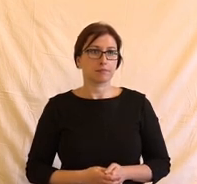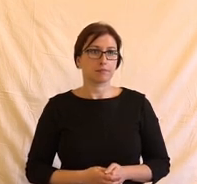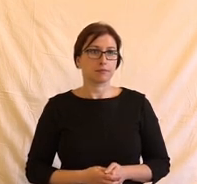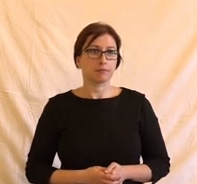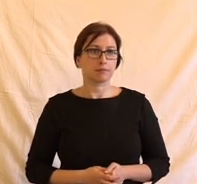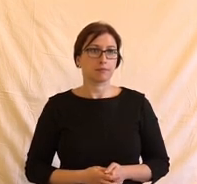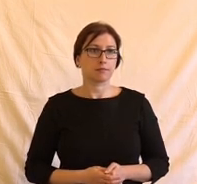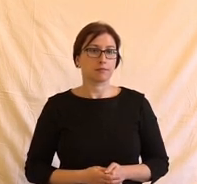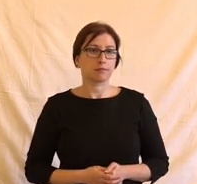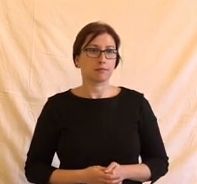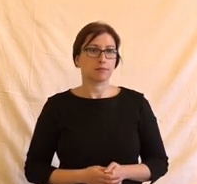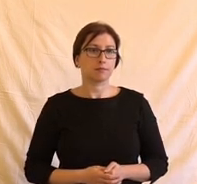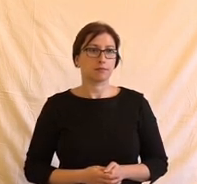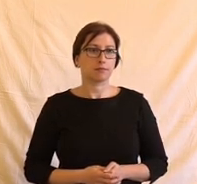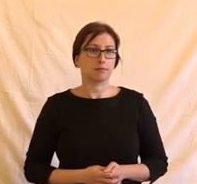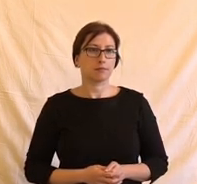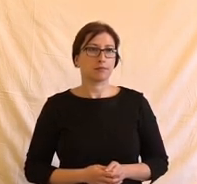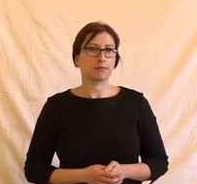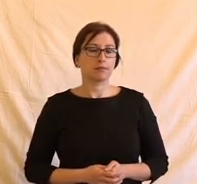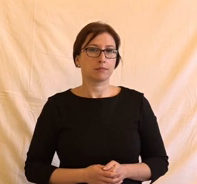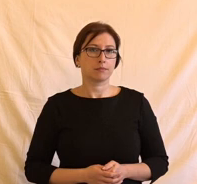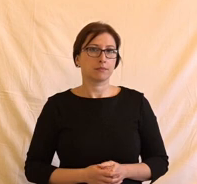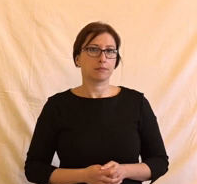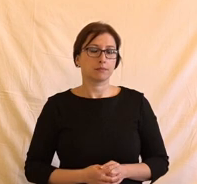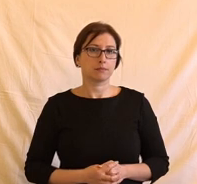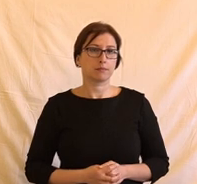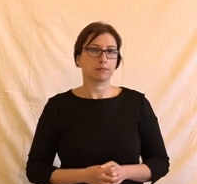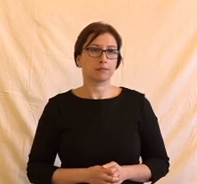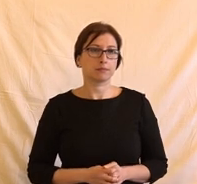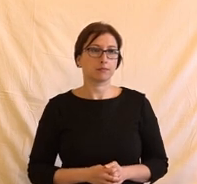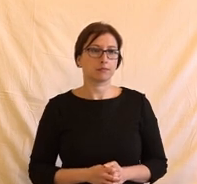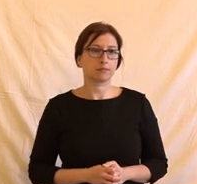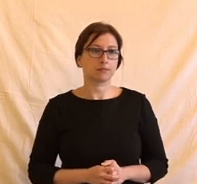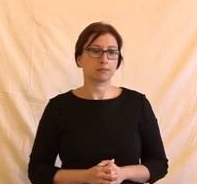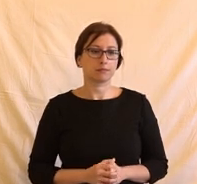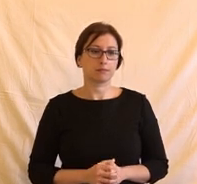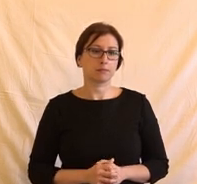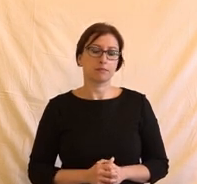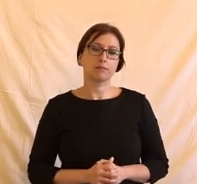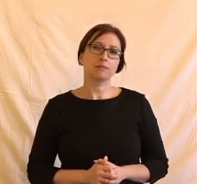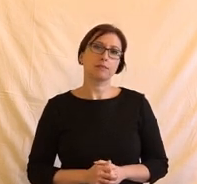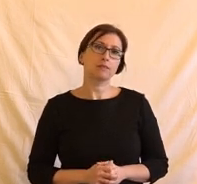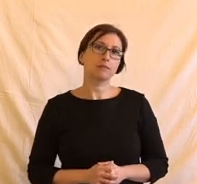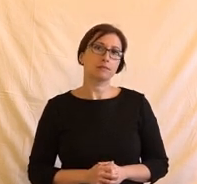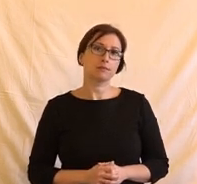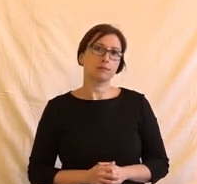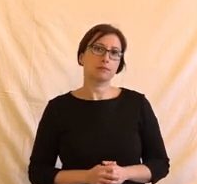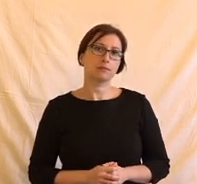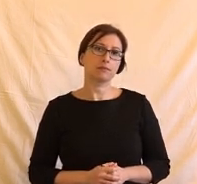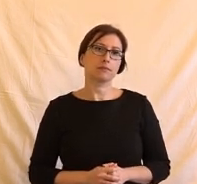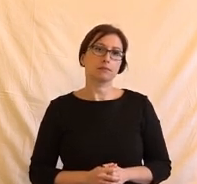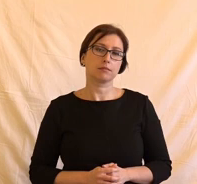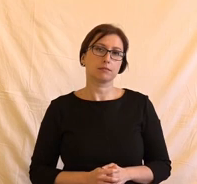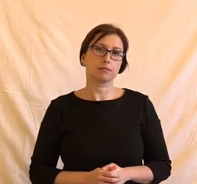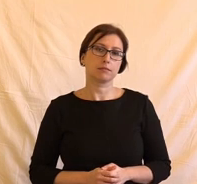These are simply the things that were being used, and nobody were really asking if you were an Esso station or a Shell station